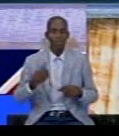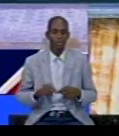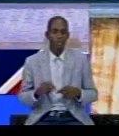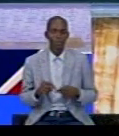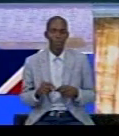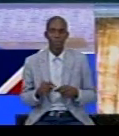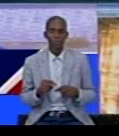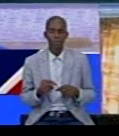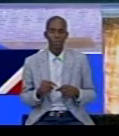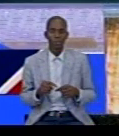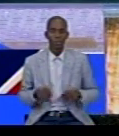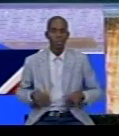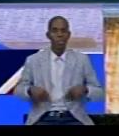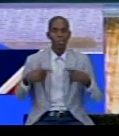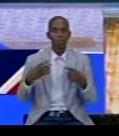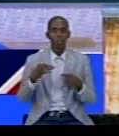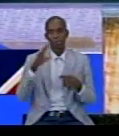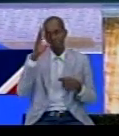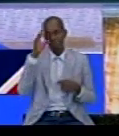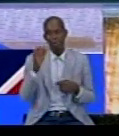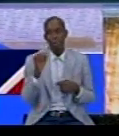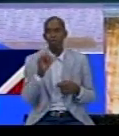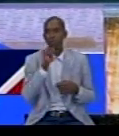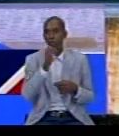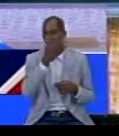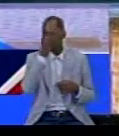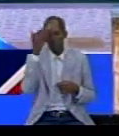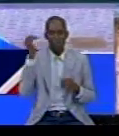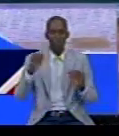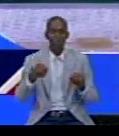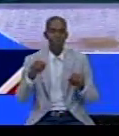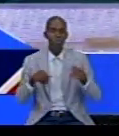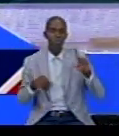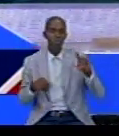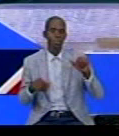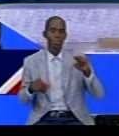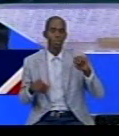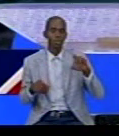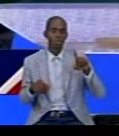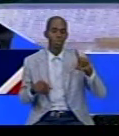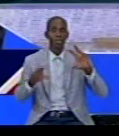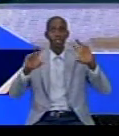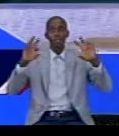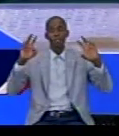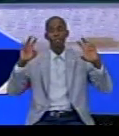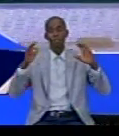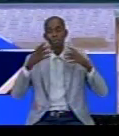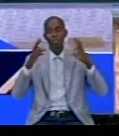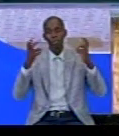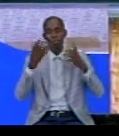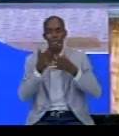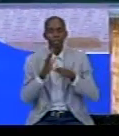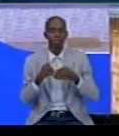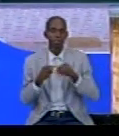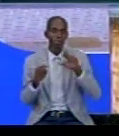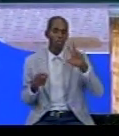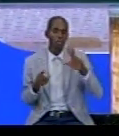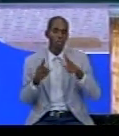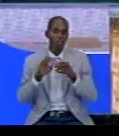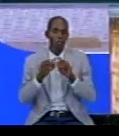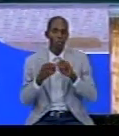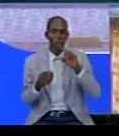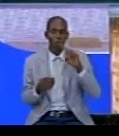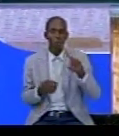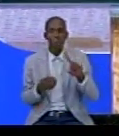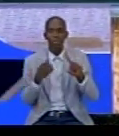line. An unforgettable Daniel. We divided the message to three parts. Number one, we're looking